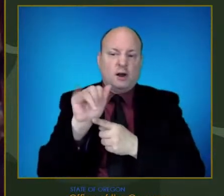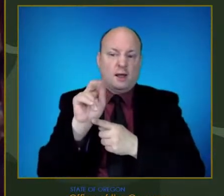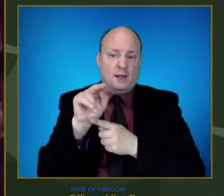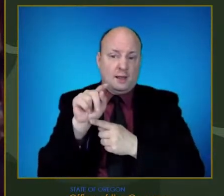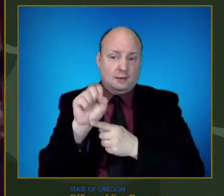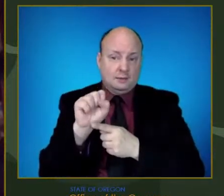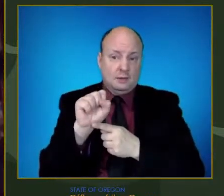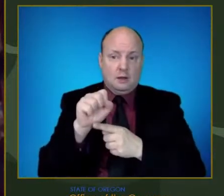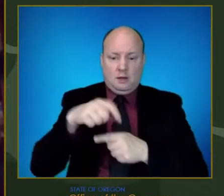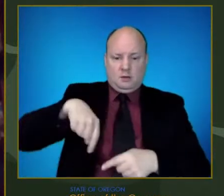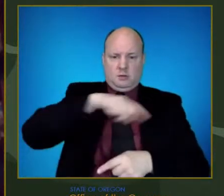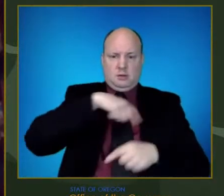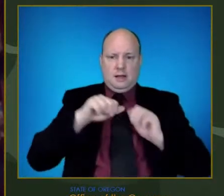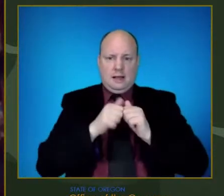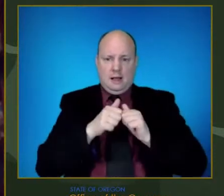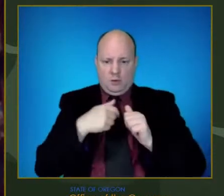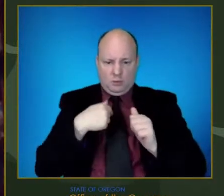tracing.